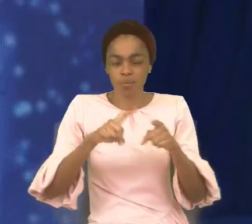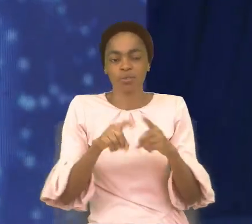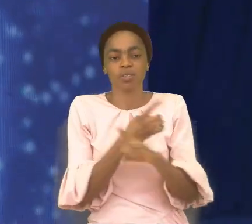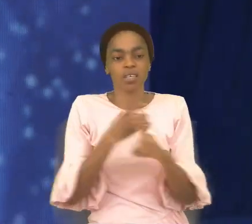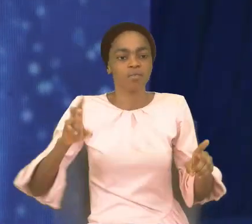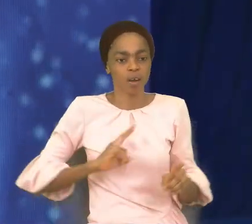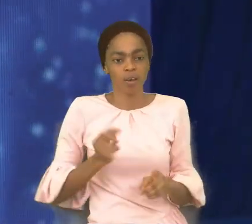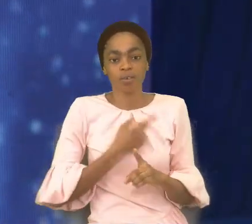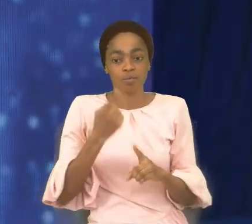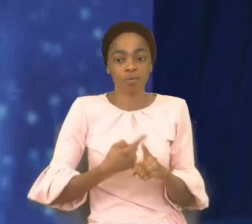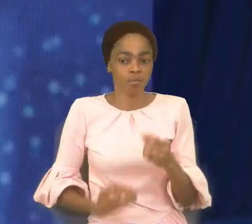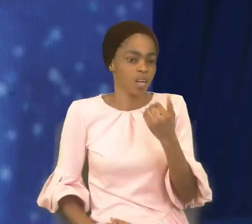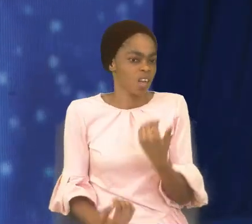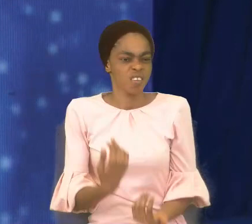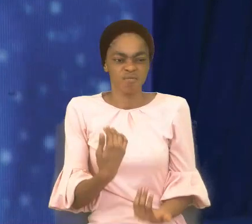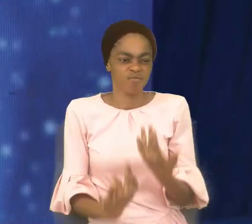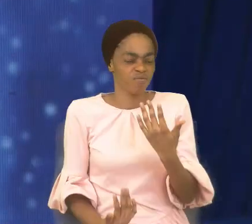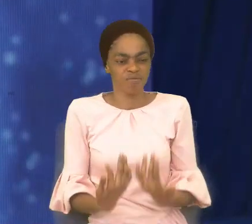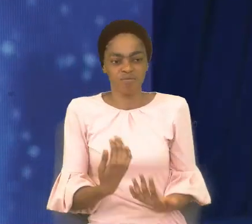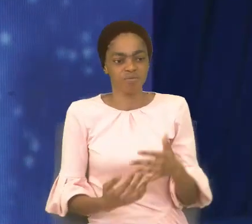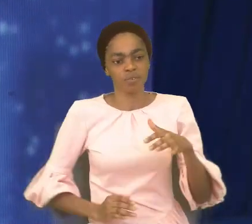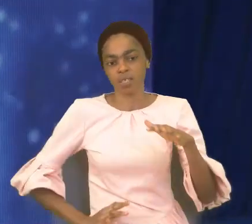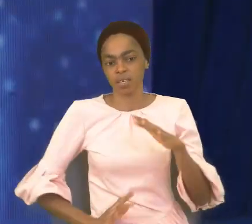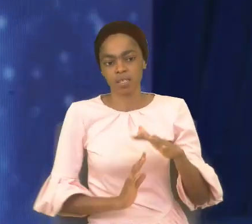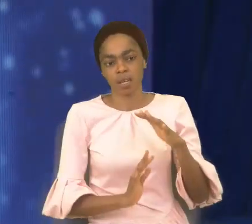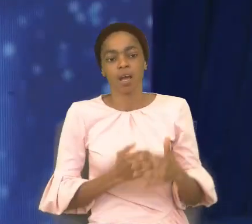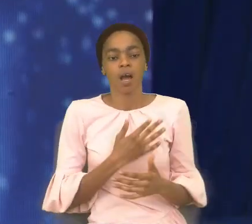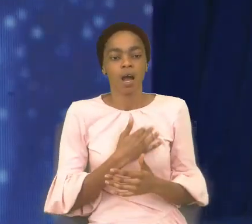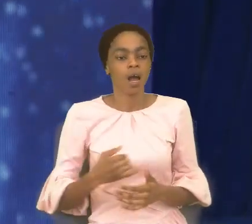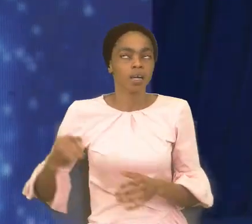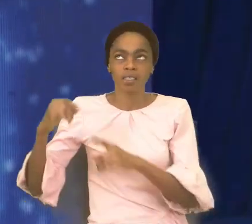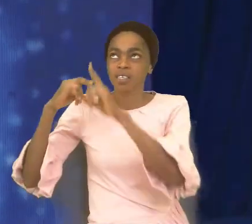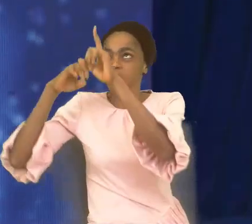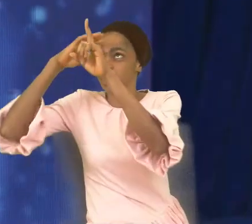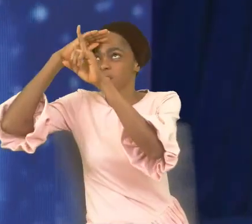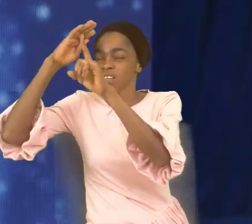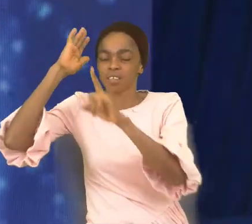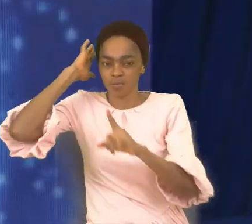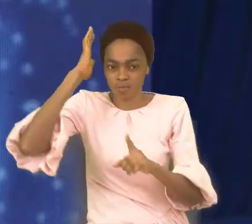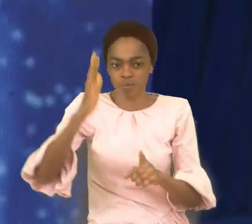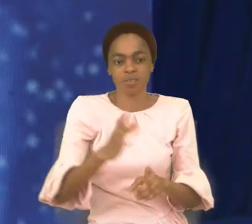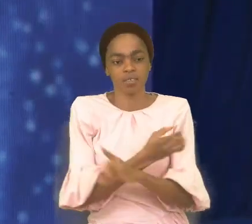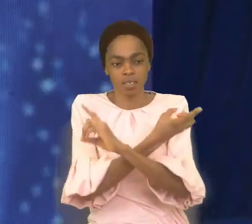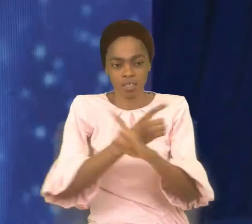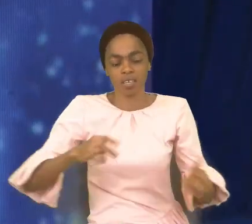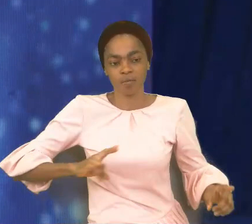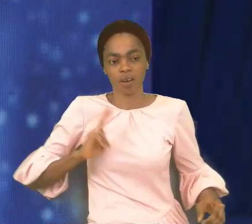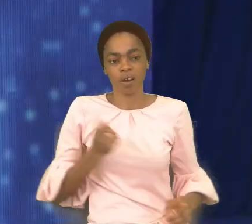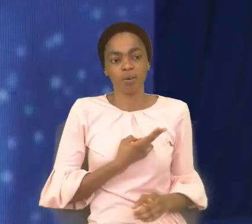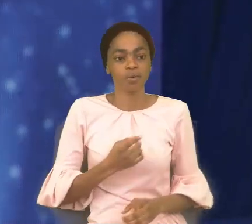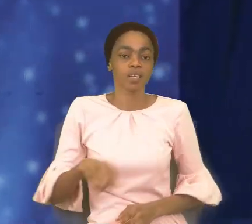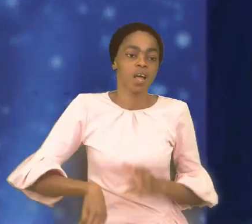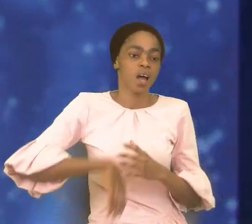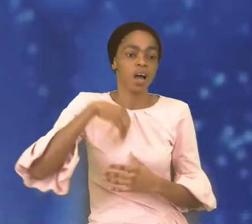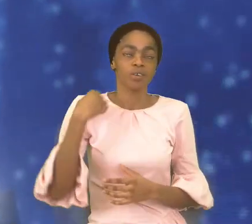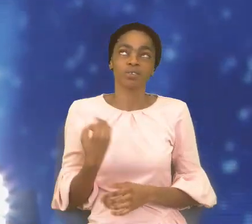he will deliver us out of thy hand, O king. Look at verse